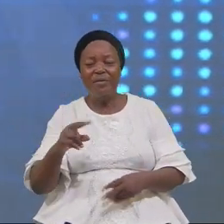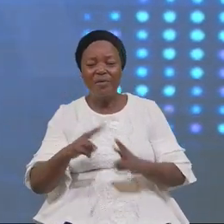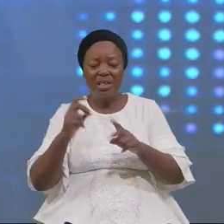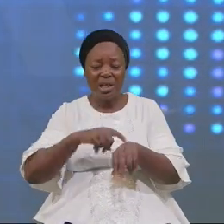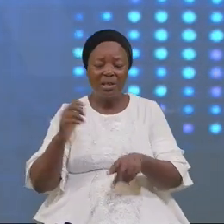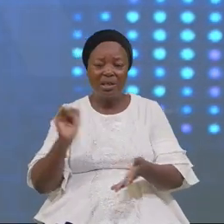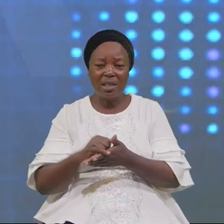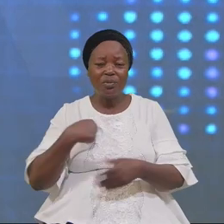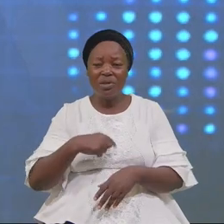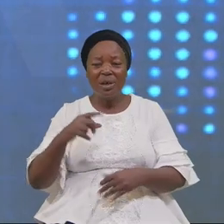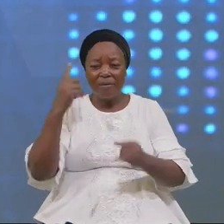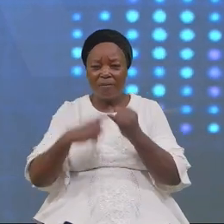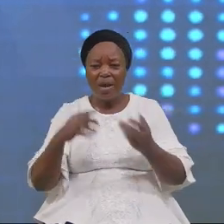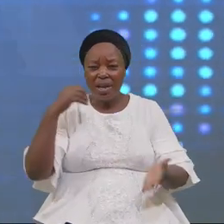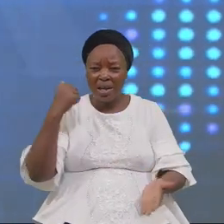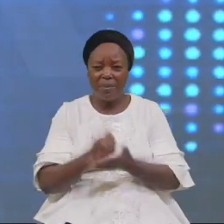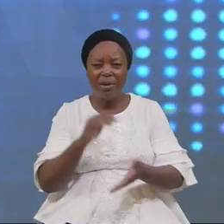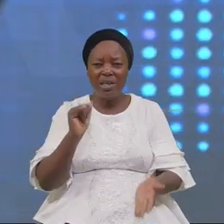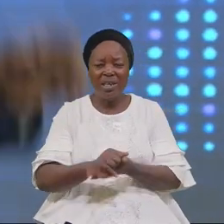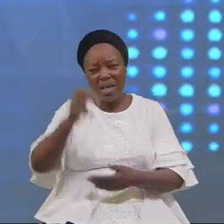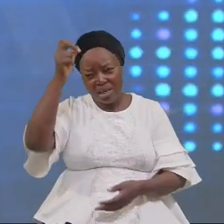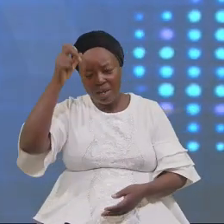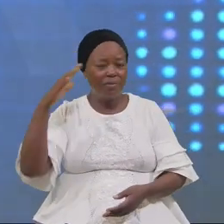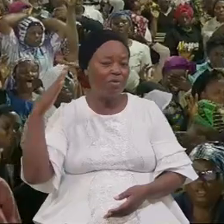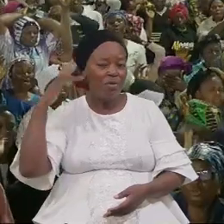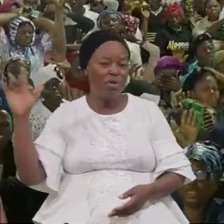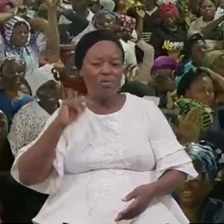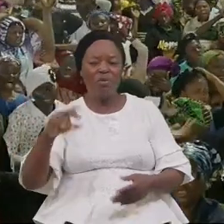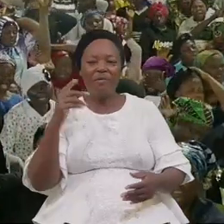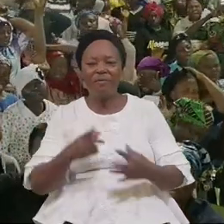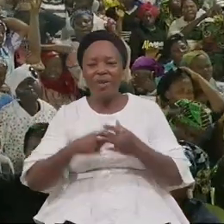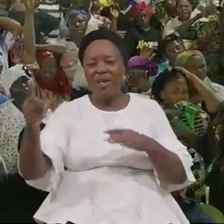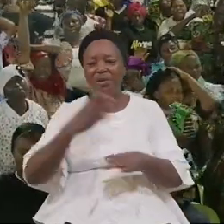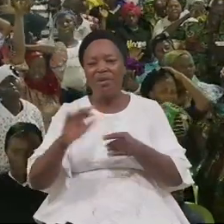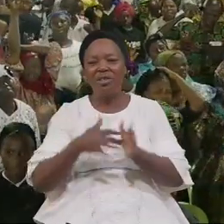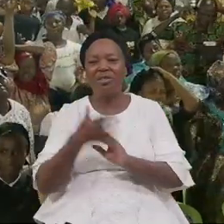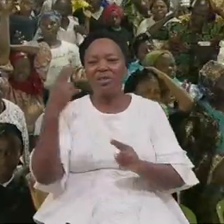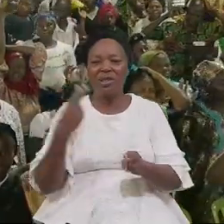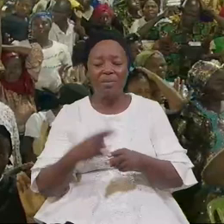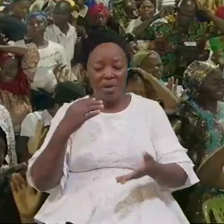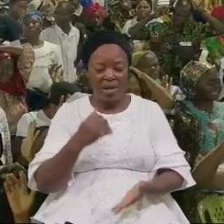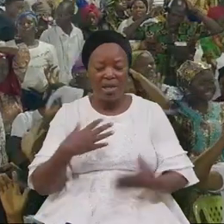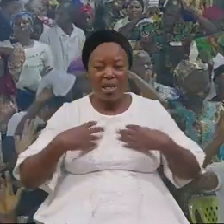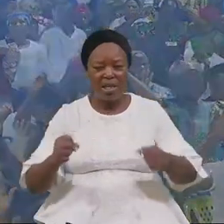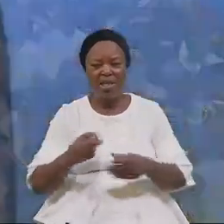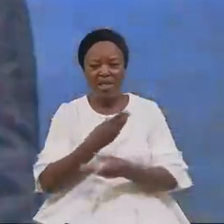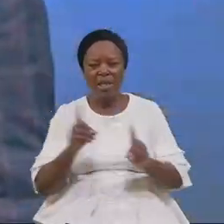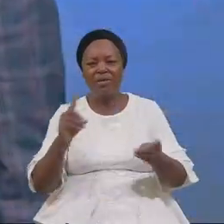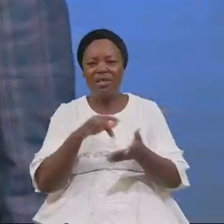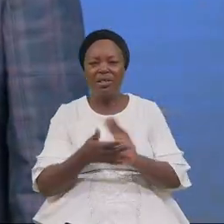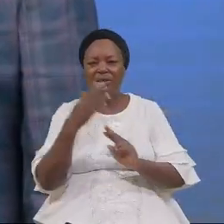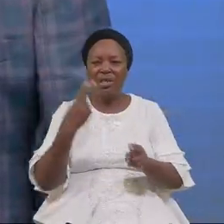that demonic noise will vanish away. Healing, deliverance,